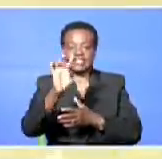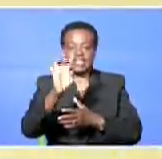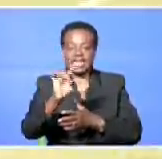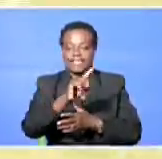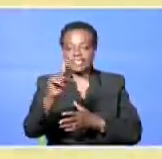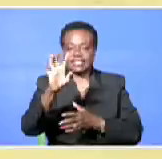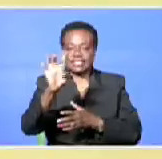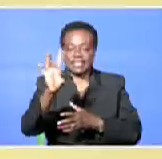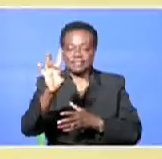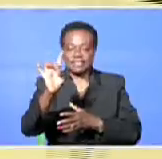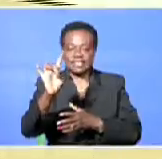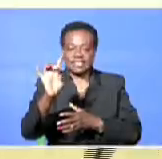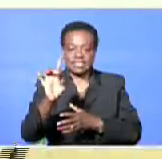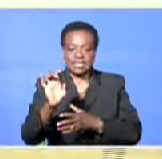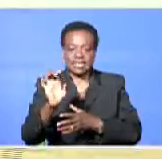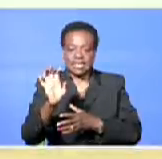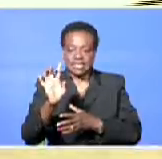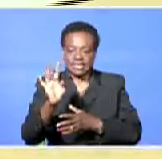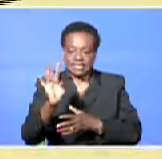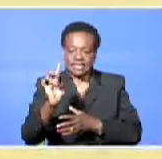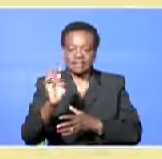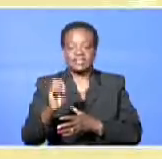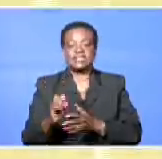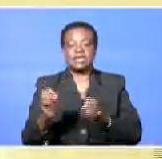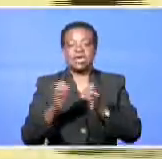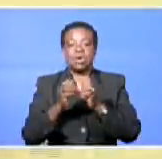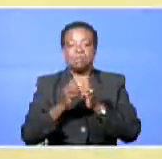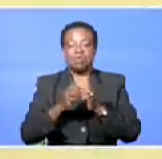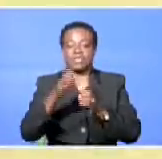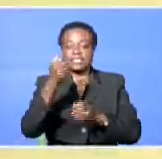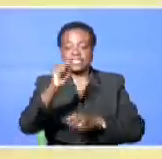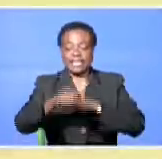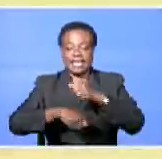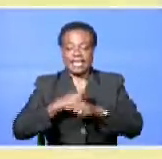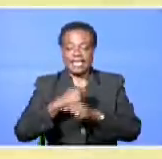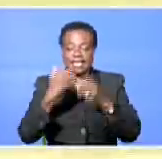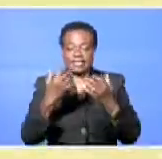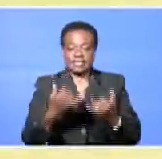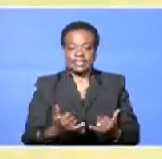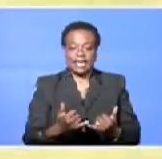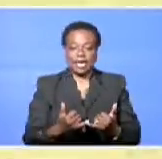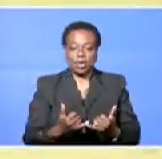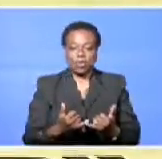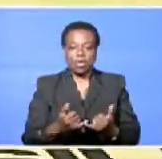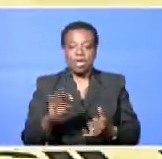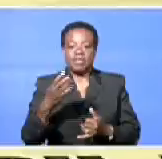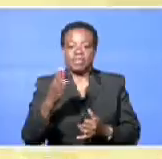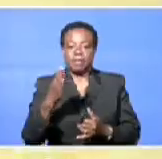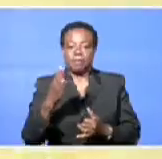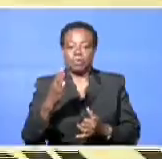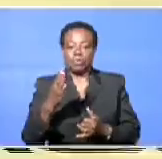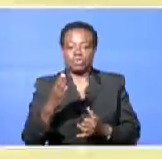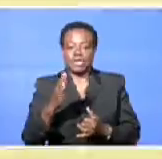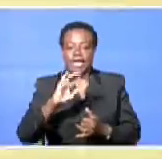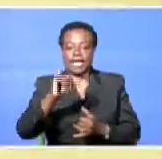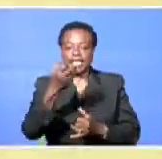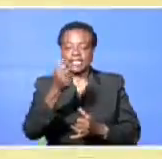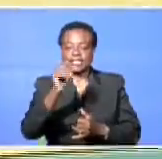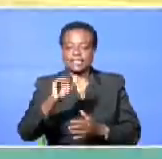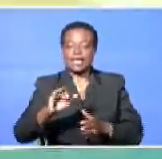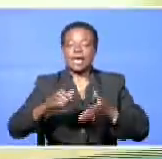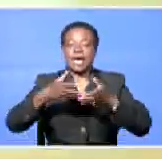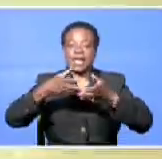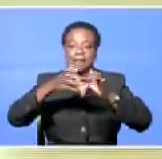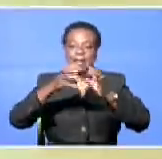than a decade now, the Blue Marlin Sporting Club, in conjunction with 365 Sports out of North Carolina, have hosted a youth basketball tournament